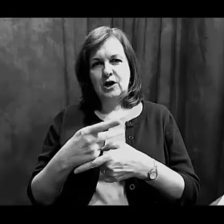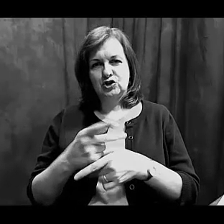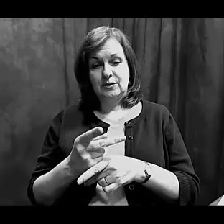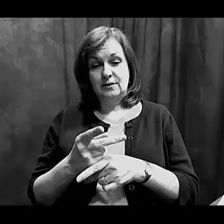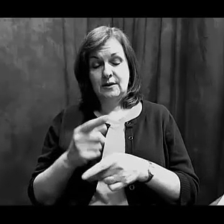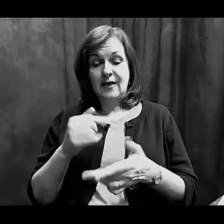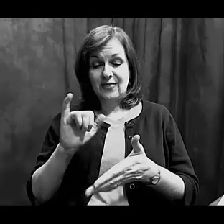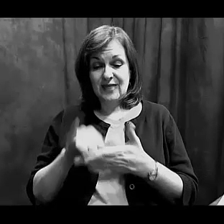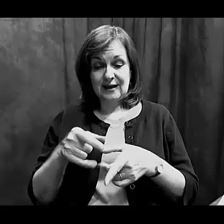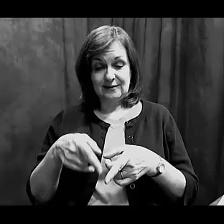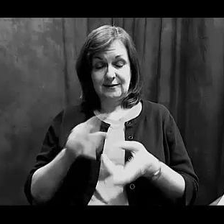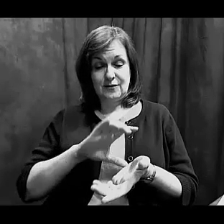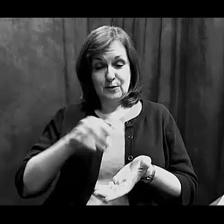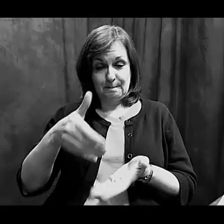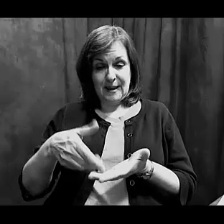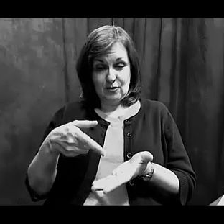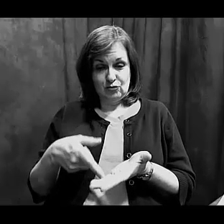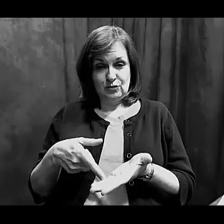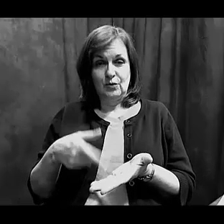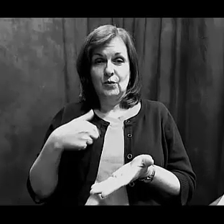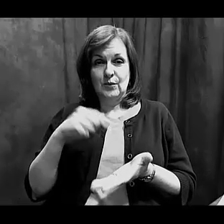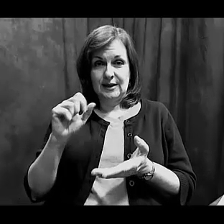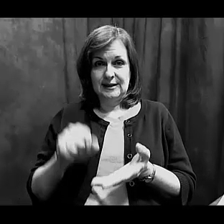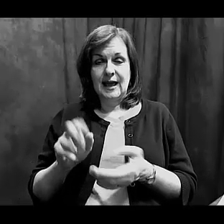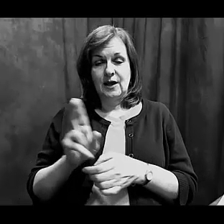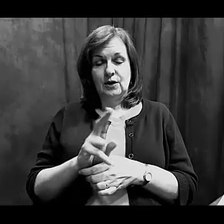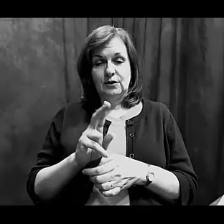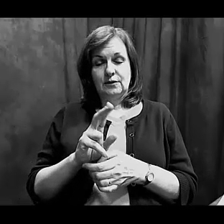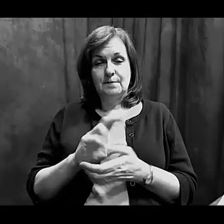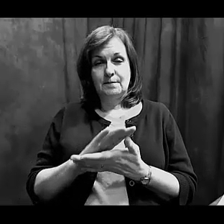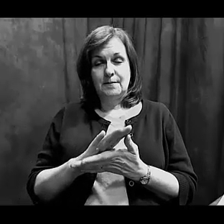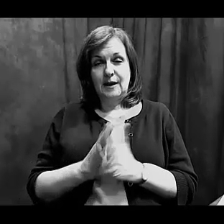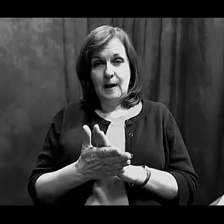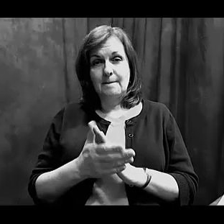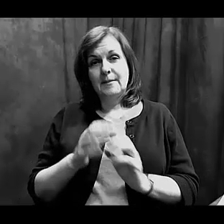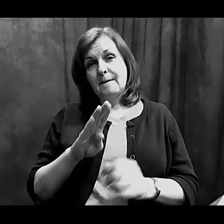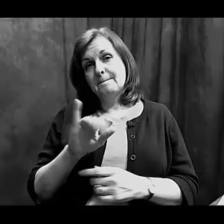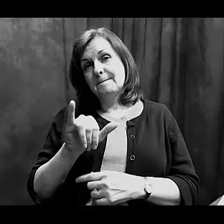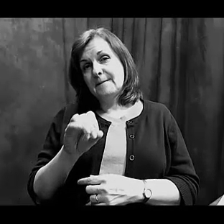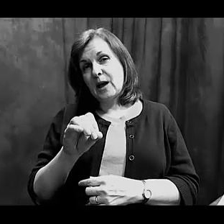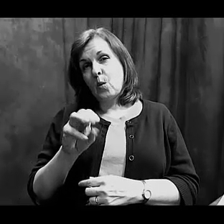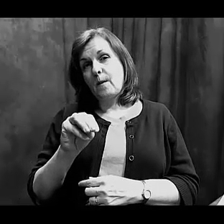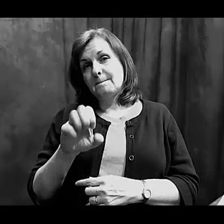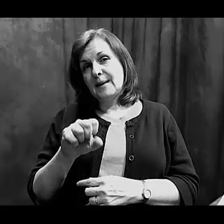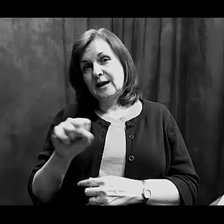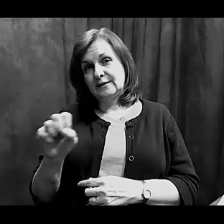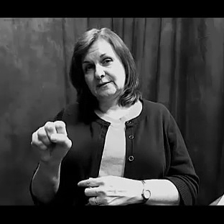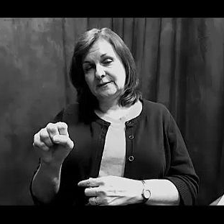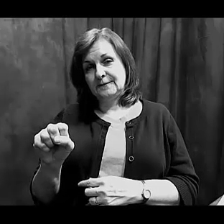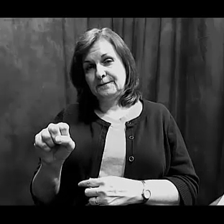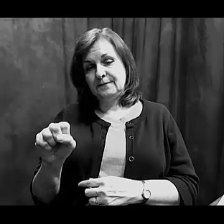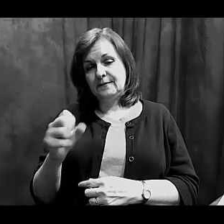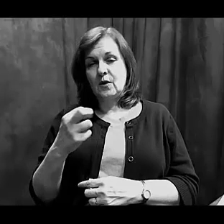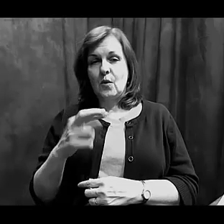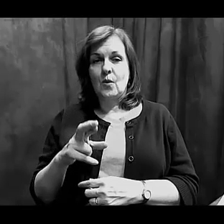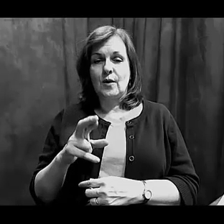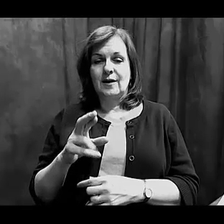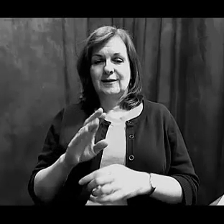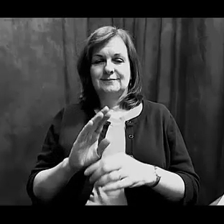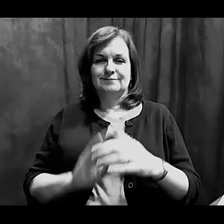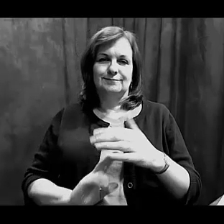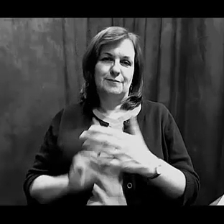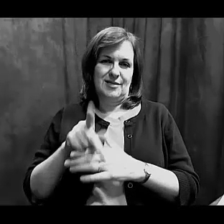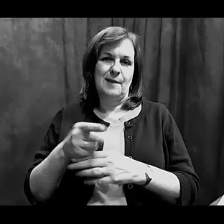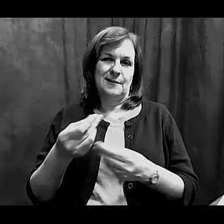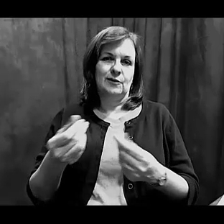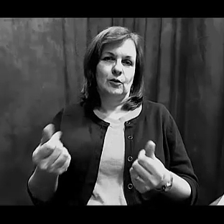interesting to us, because this is what is actually going to be built into biomass that we've talked about